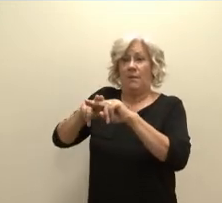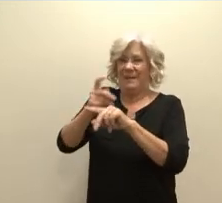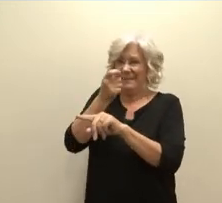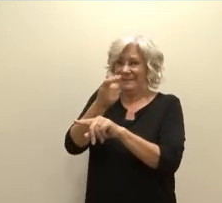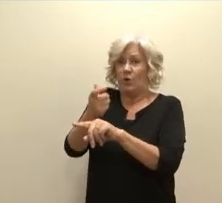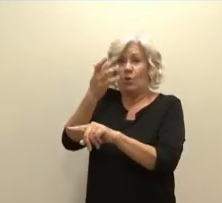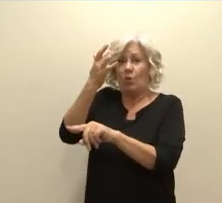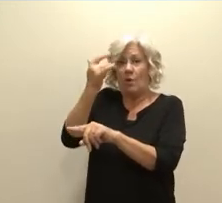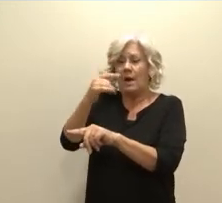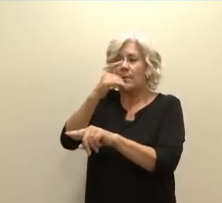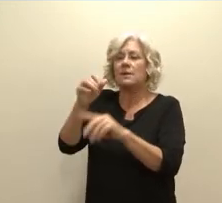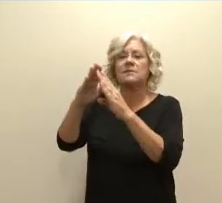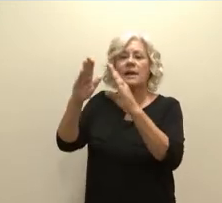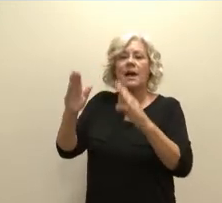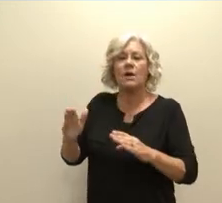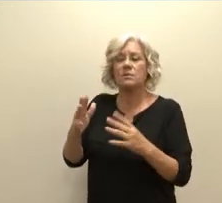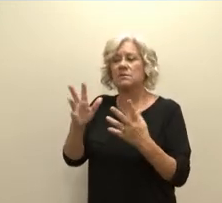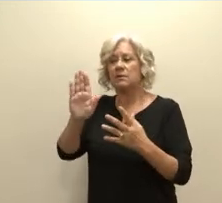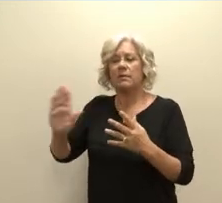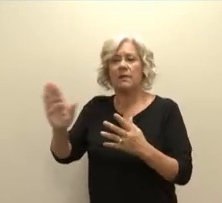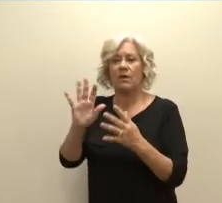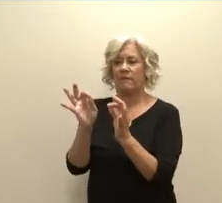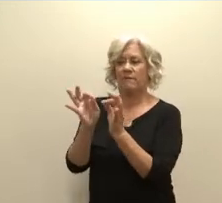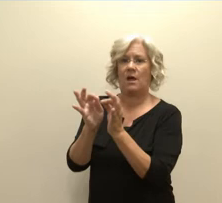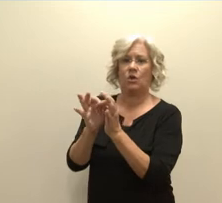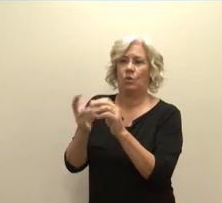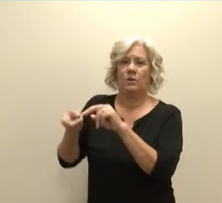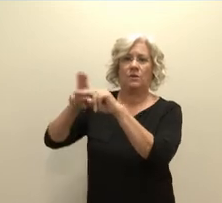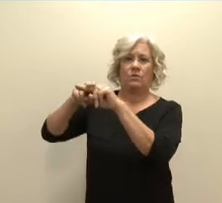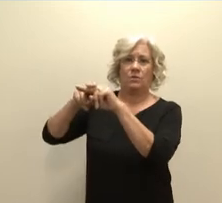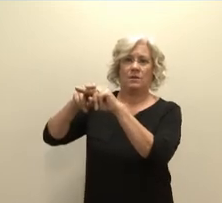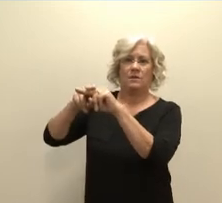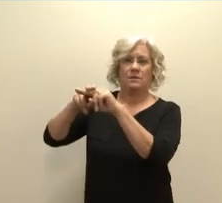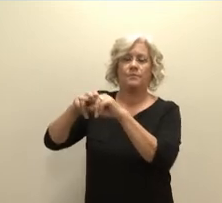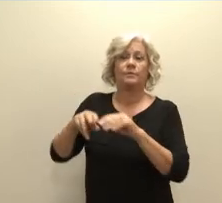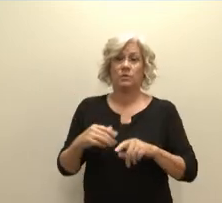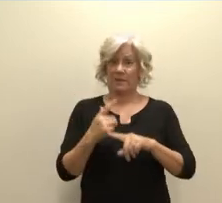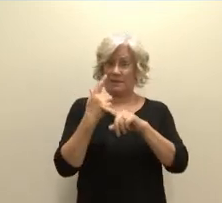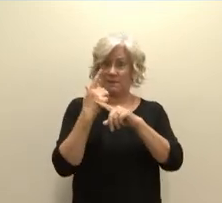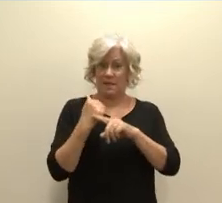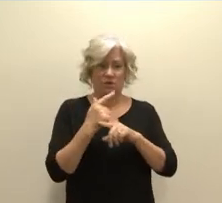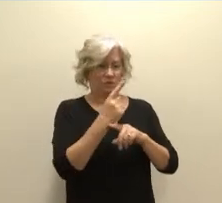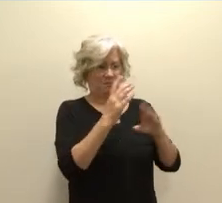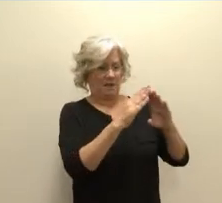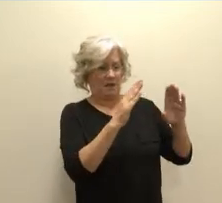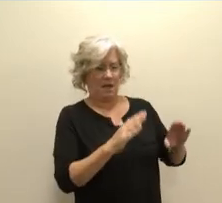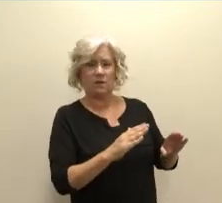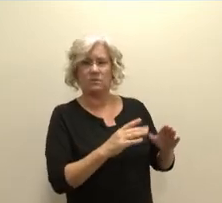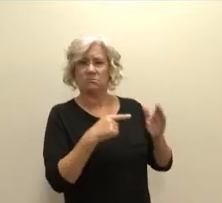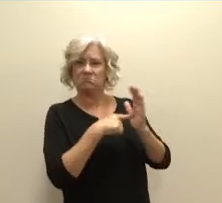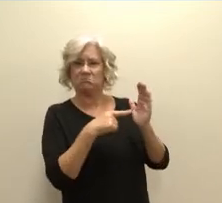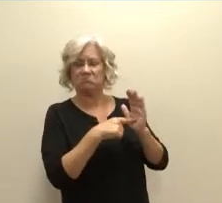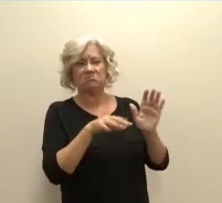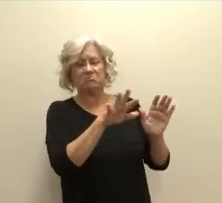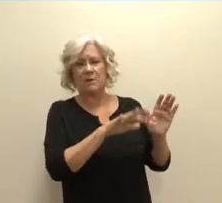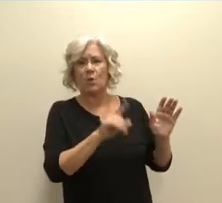the increase in values. So the taxes due on the average residents last year was